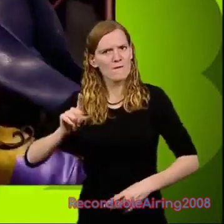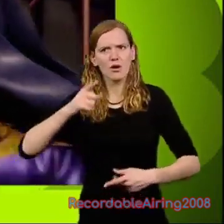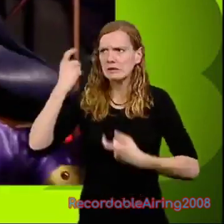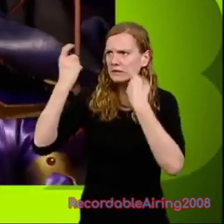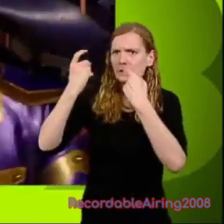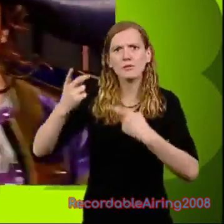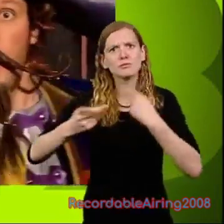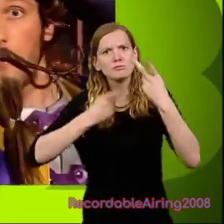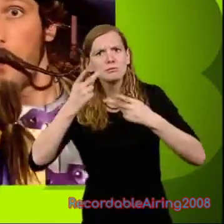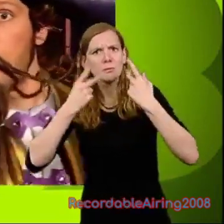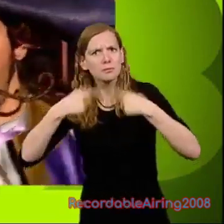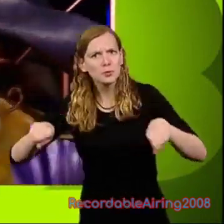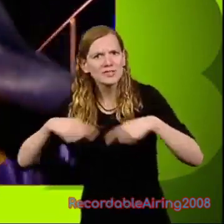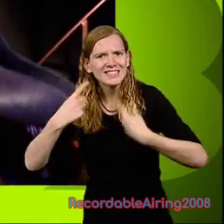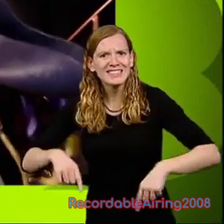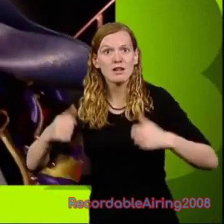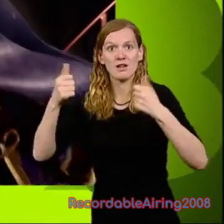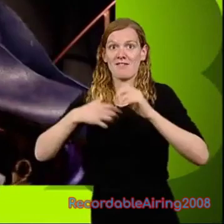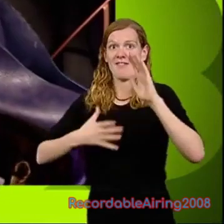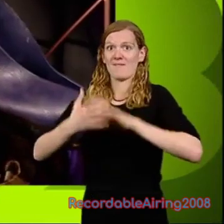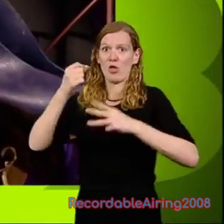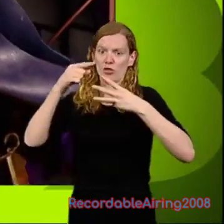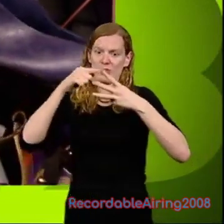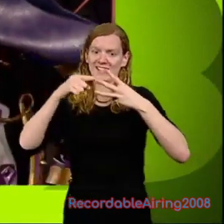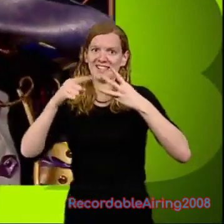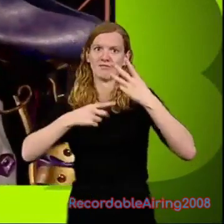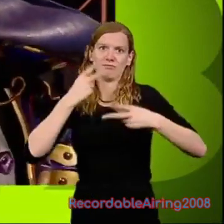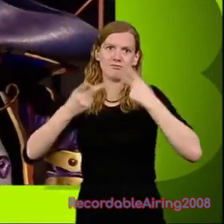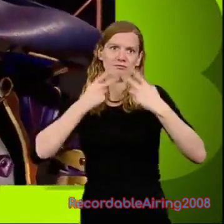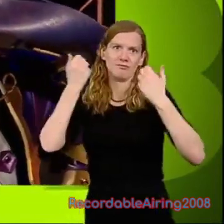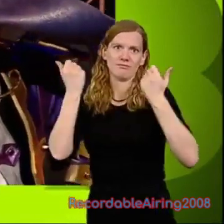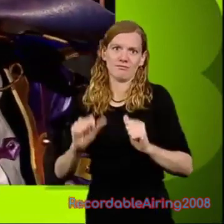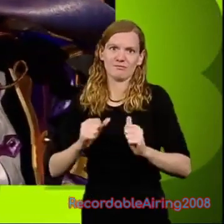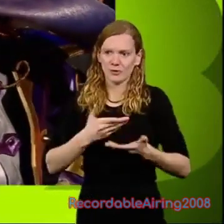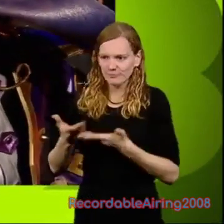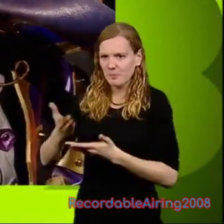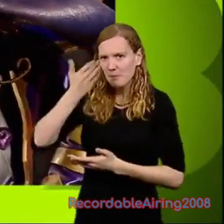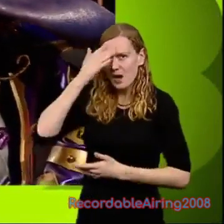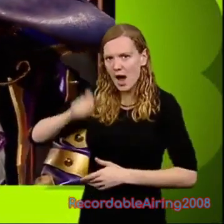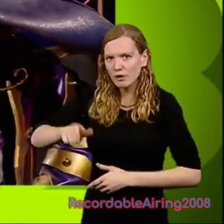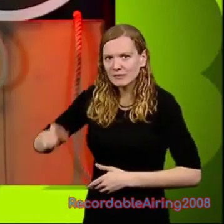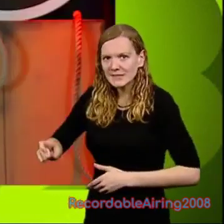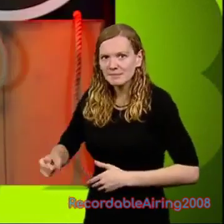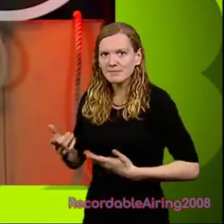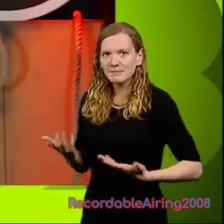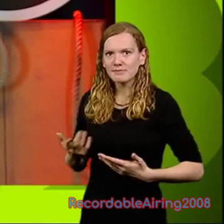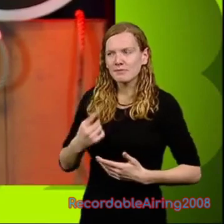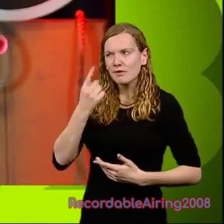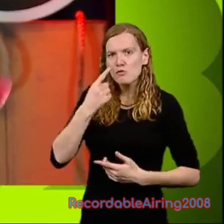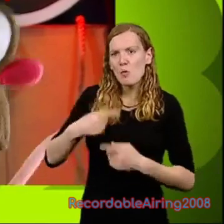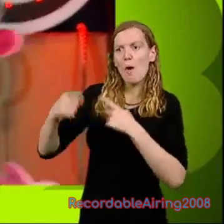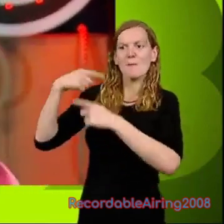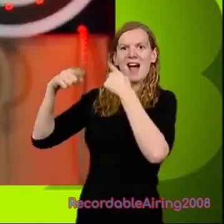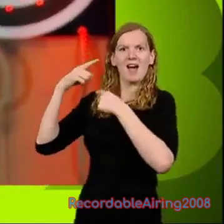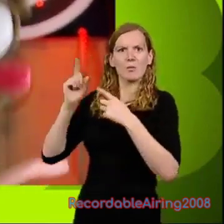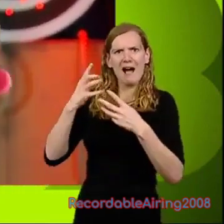found three great tracks to spin the pirate posse into a tizzy. Let's romp through our recap. We're cool. We're cute.